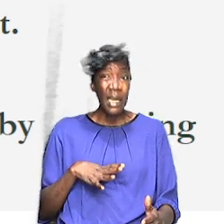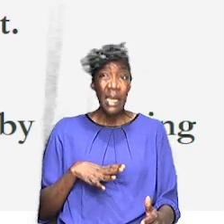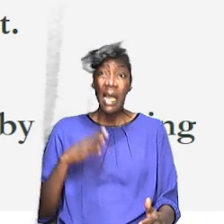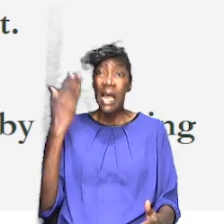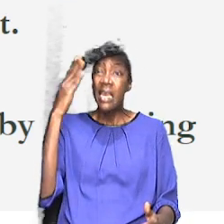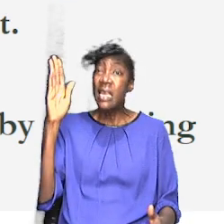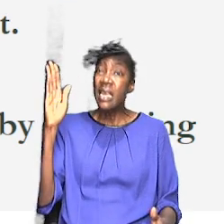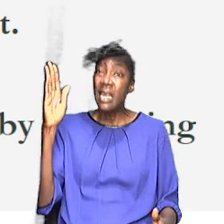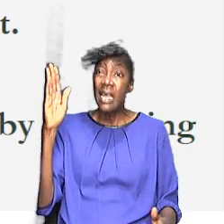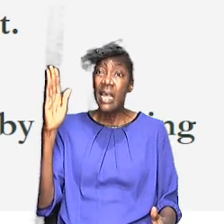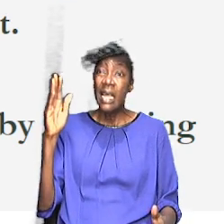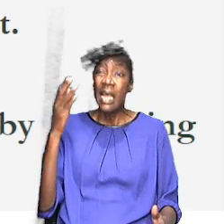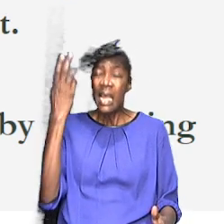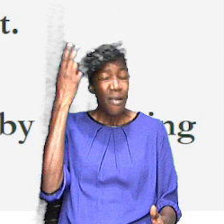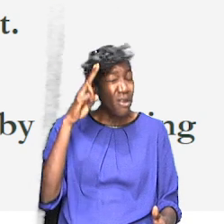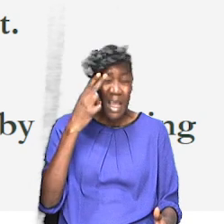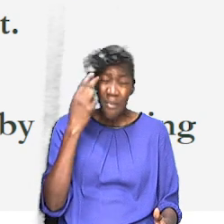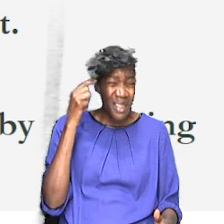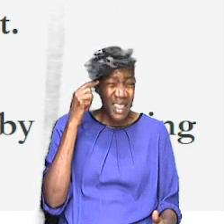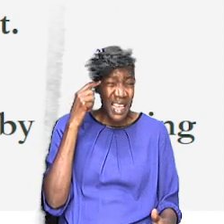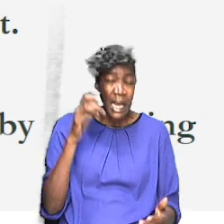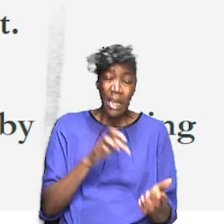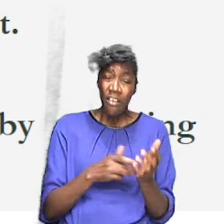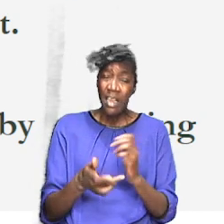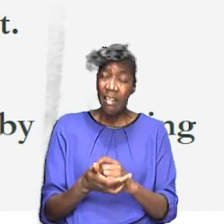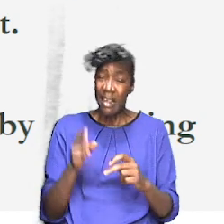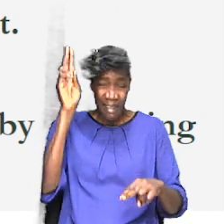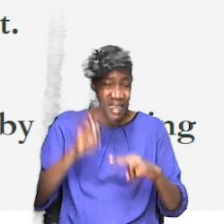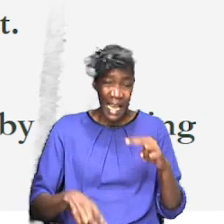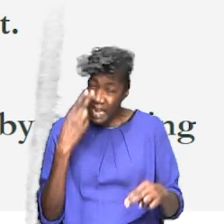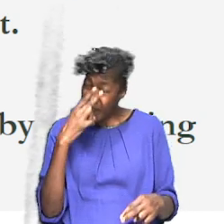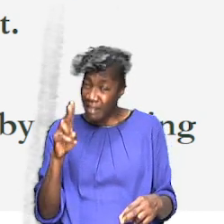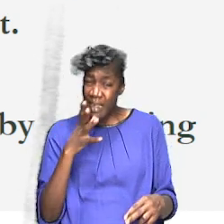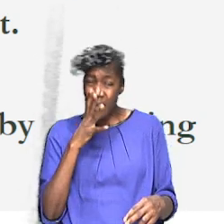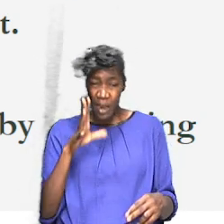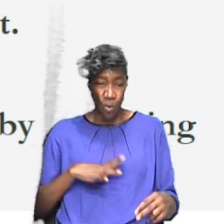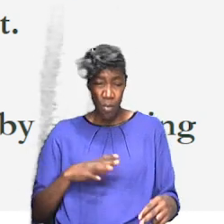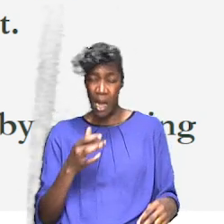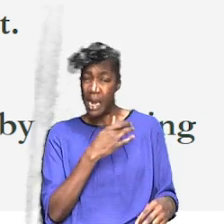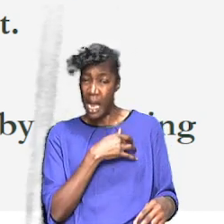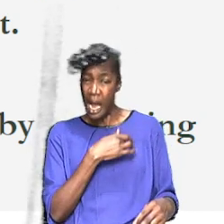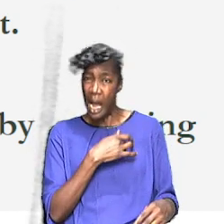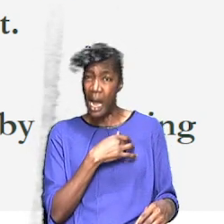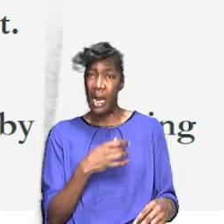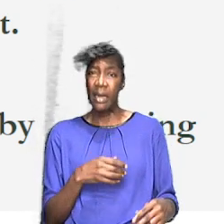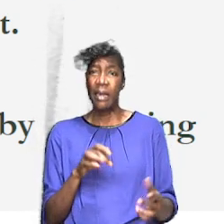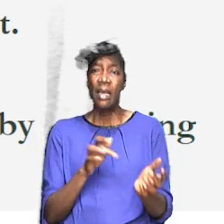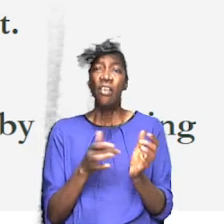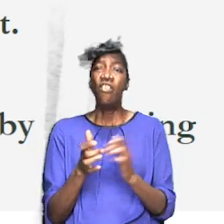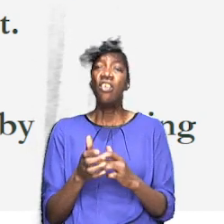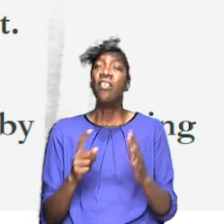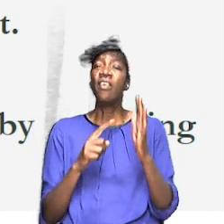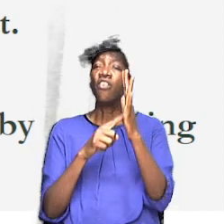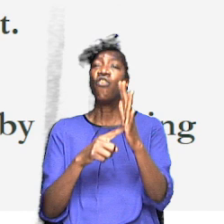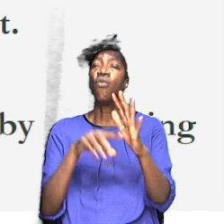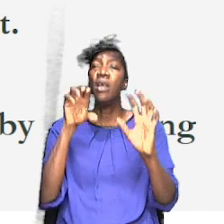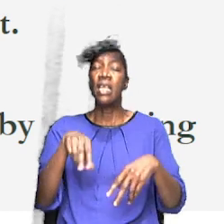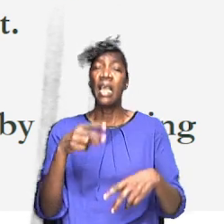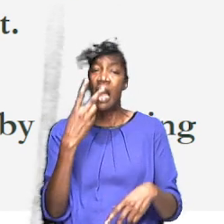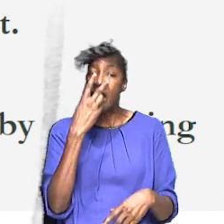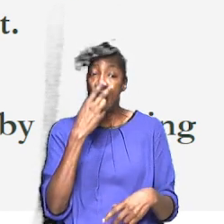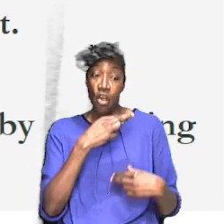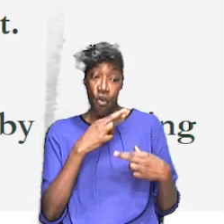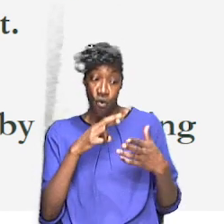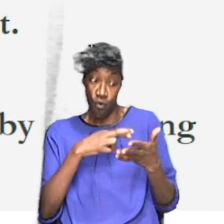thought that Jesus was unable to see the woman's heart. What a wicked. But Jesus showed that he can read the heart of man